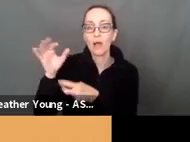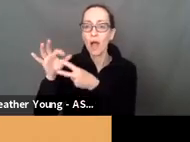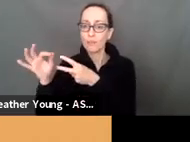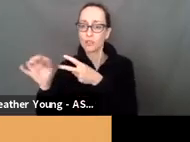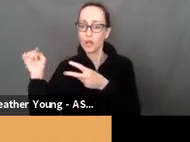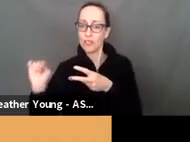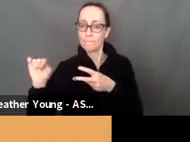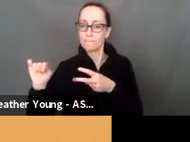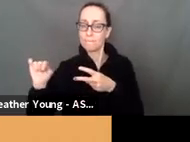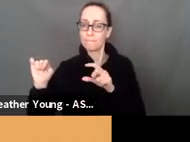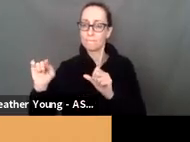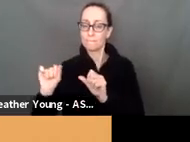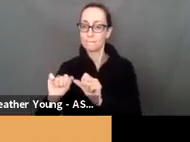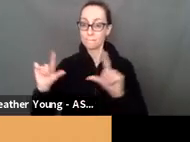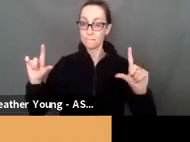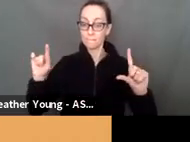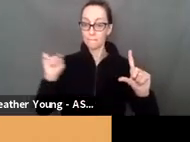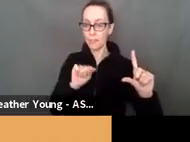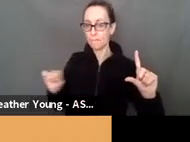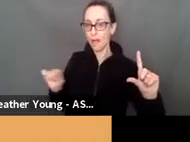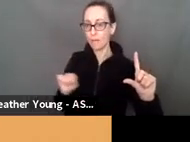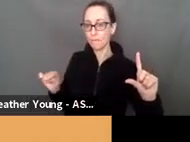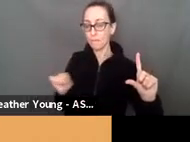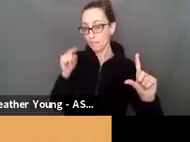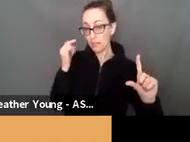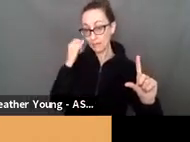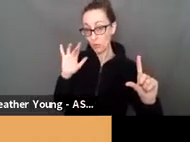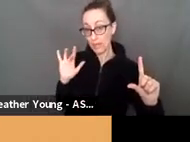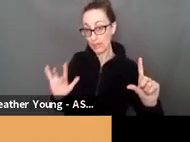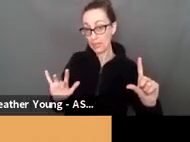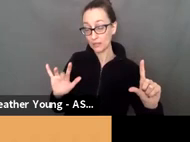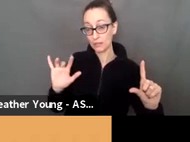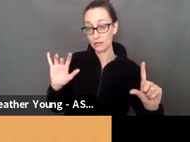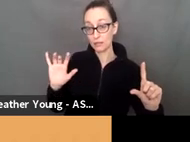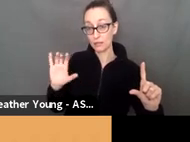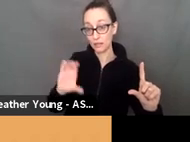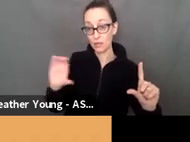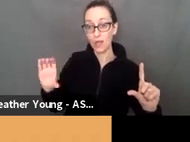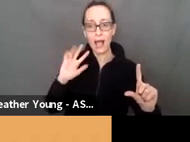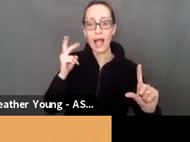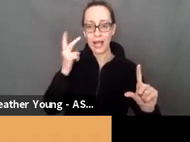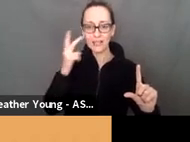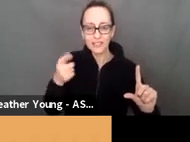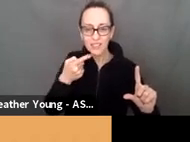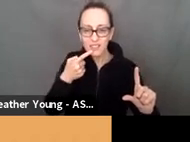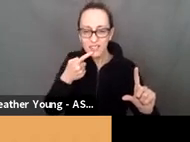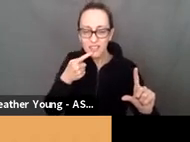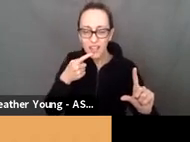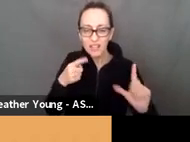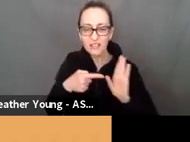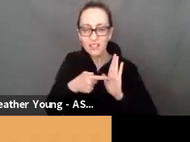bottom of your Zoom screen. And if you click closed captioning, I do see show subtitle, view